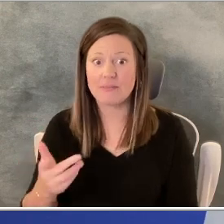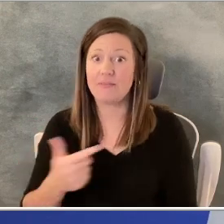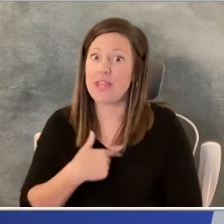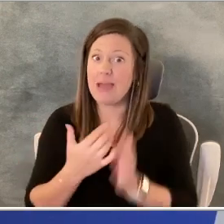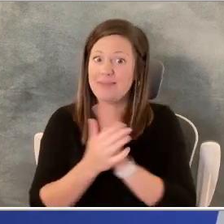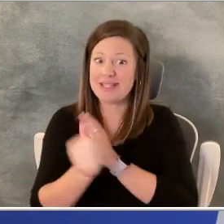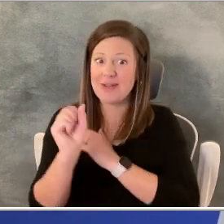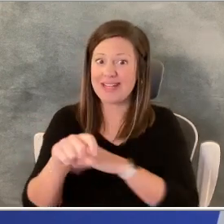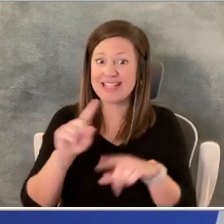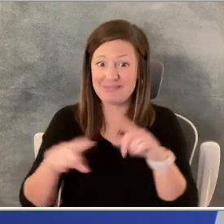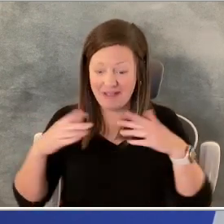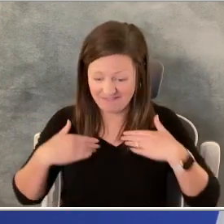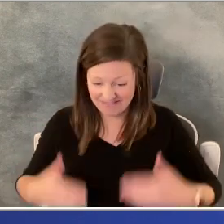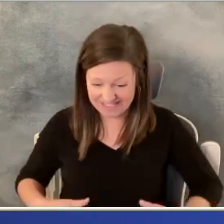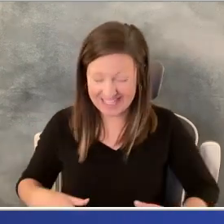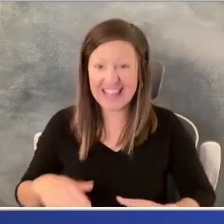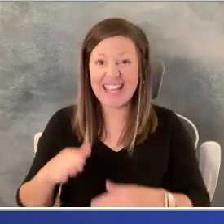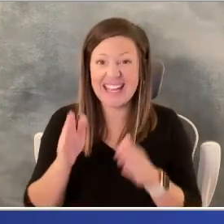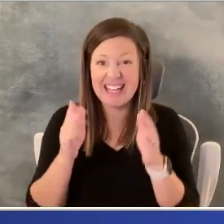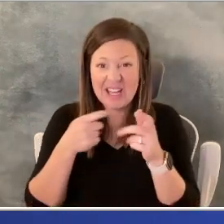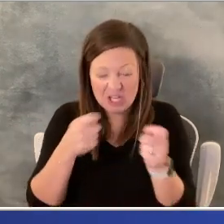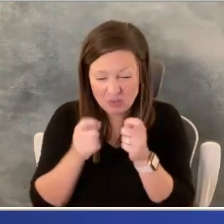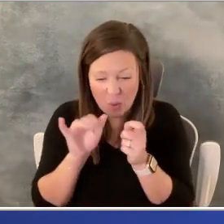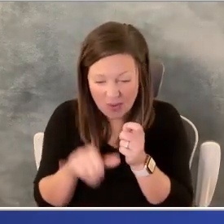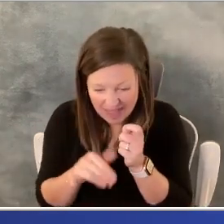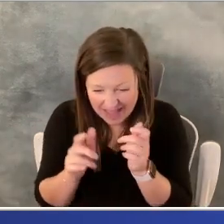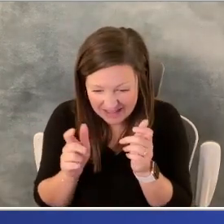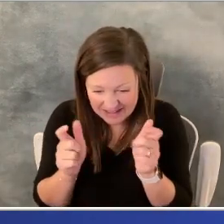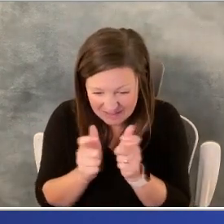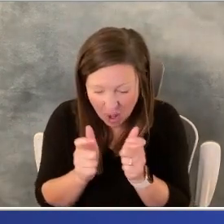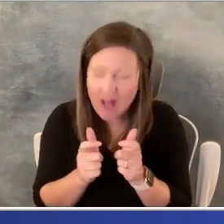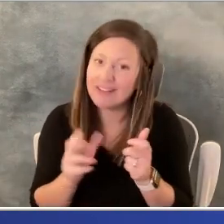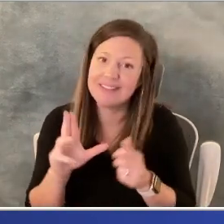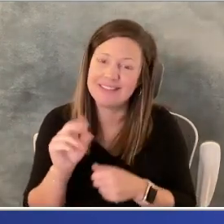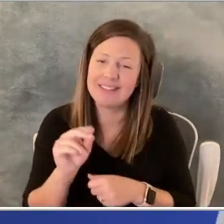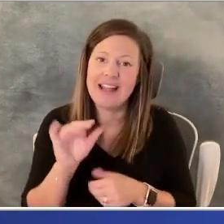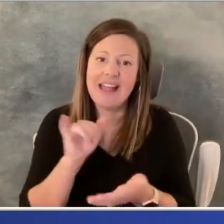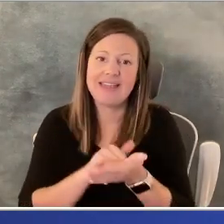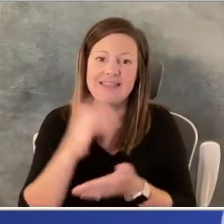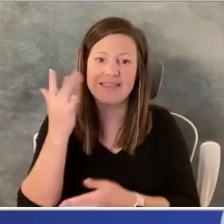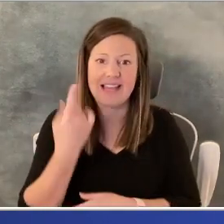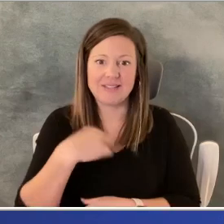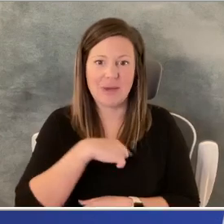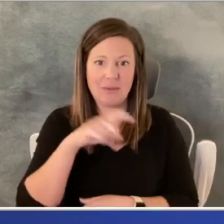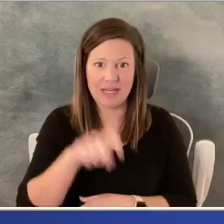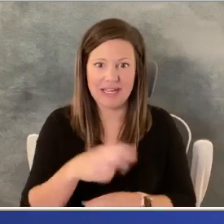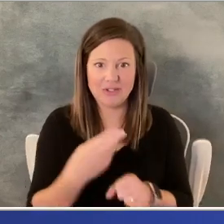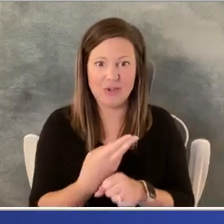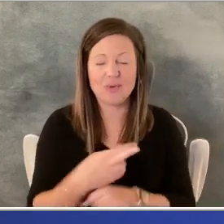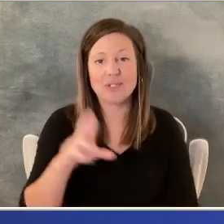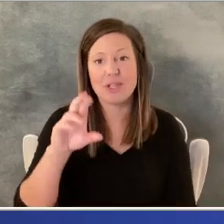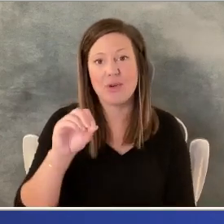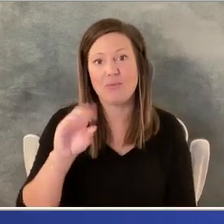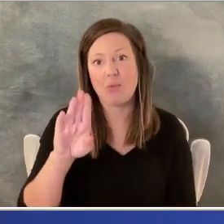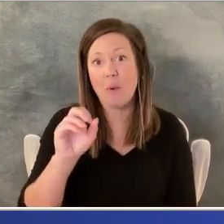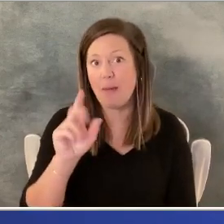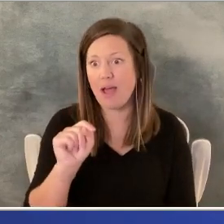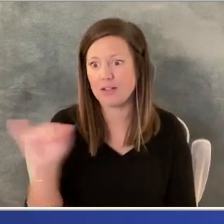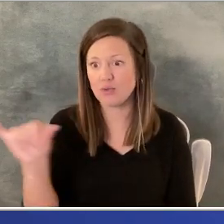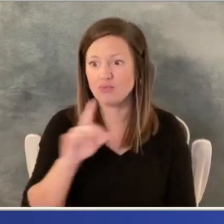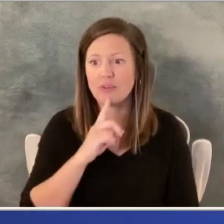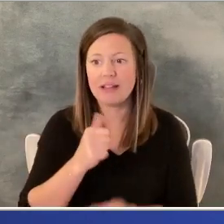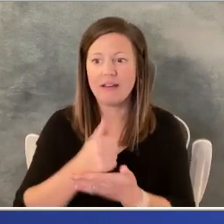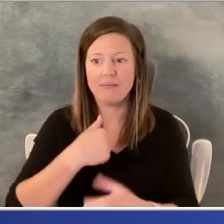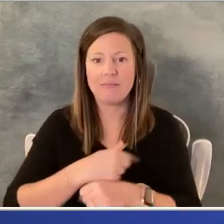control something down to that level. And so that's why we do need to leverage tools like robotic treatment arms to help ensure that those are